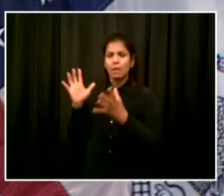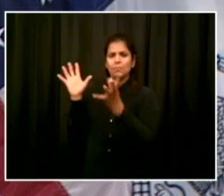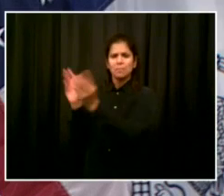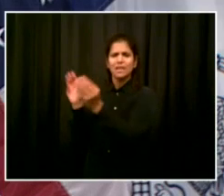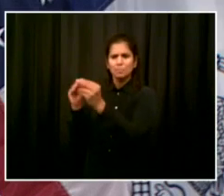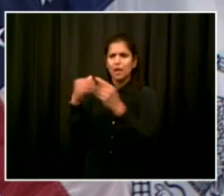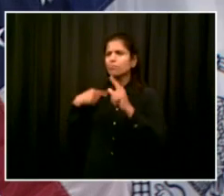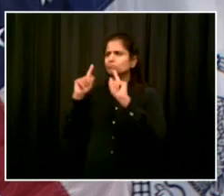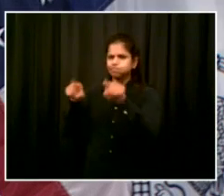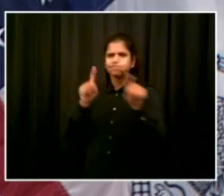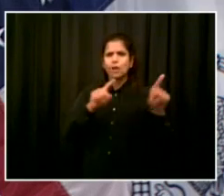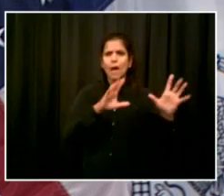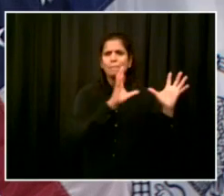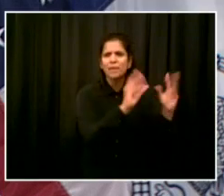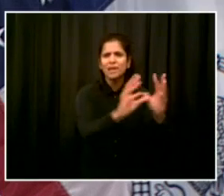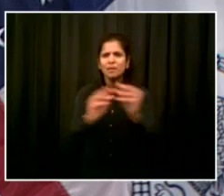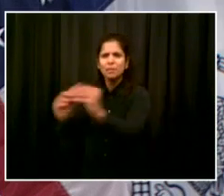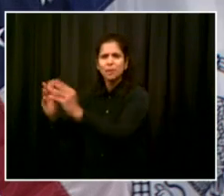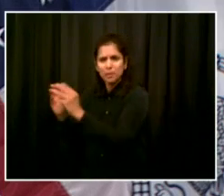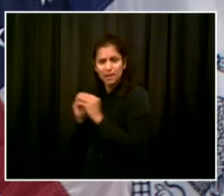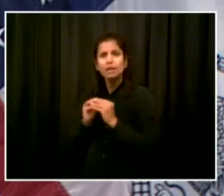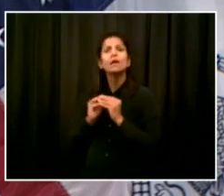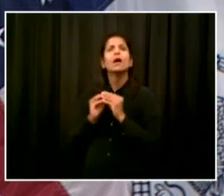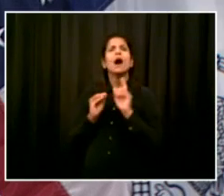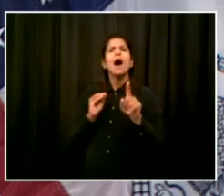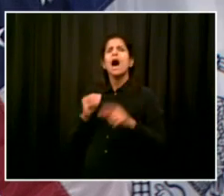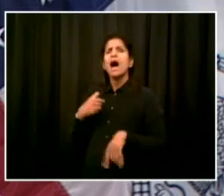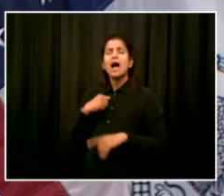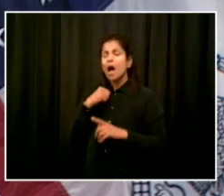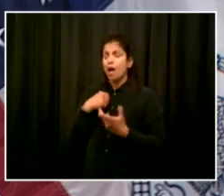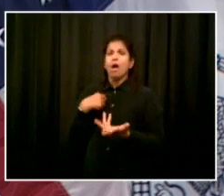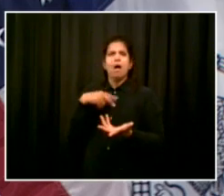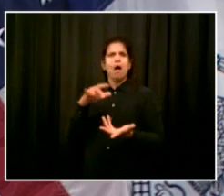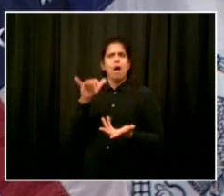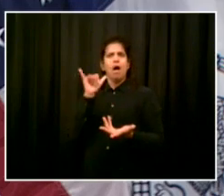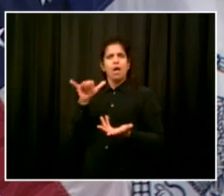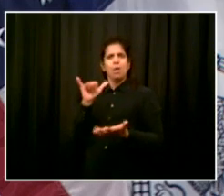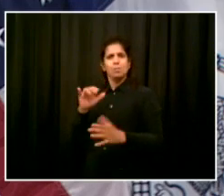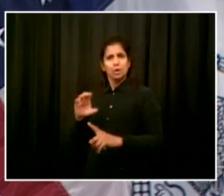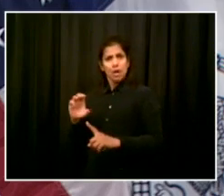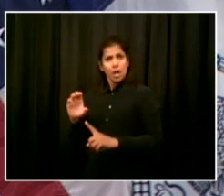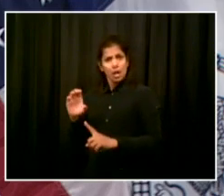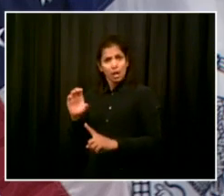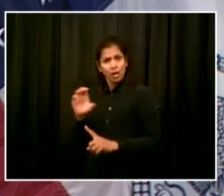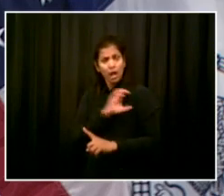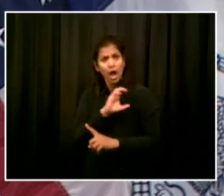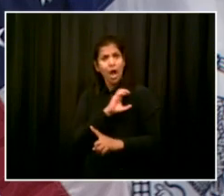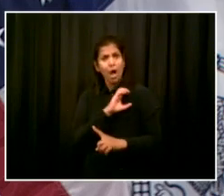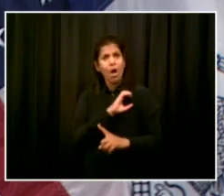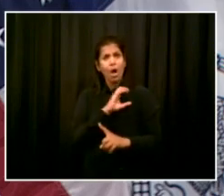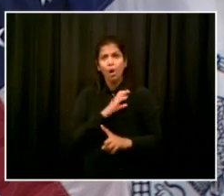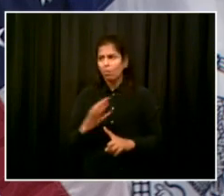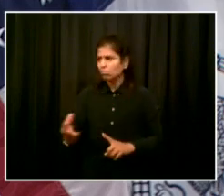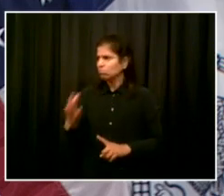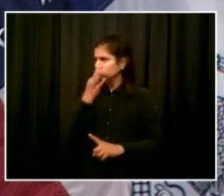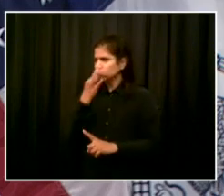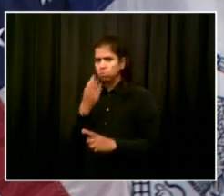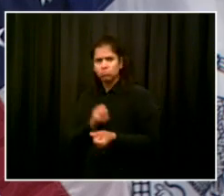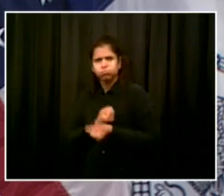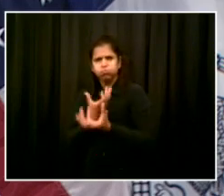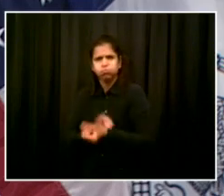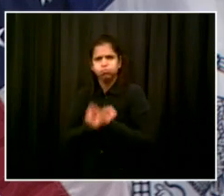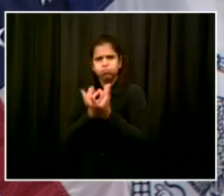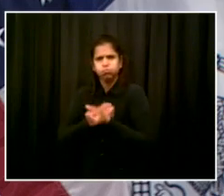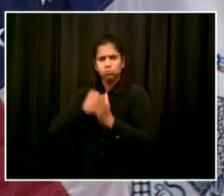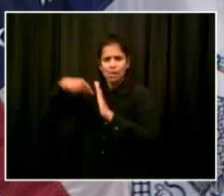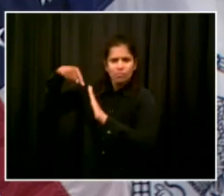much the NYPD understands exactly where to pinpoint. Again, a lot of times it's not a whole